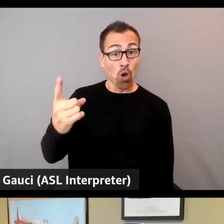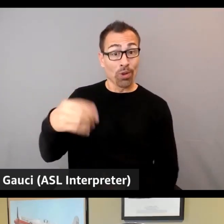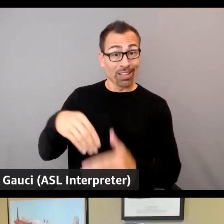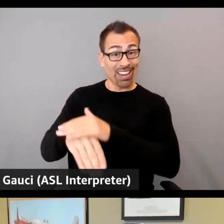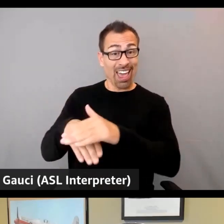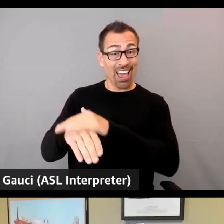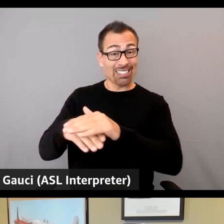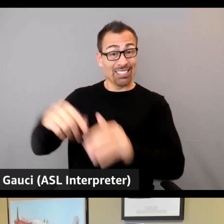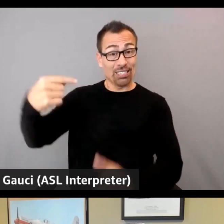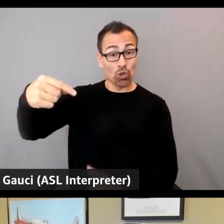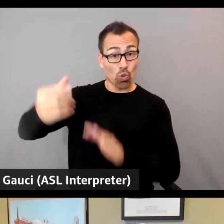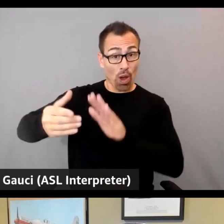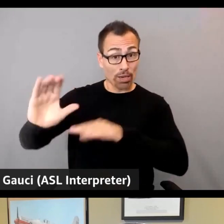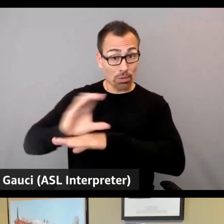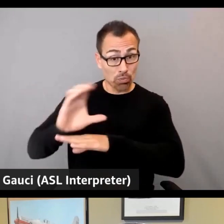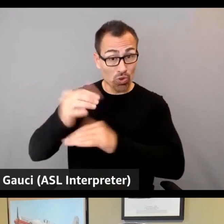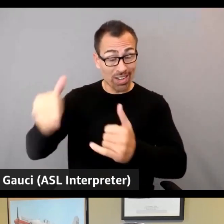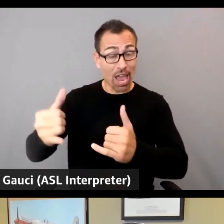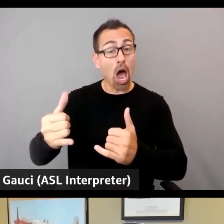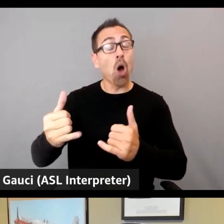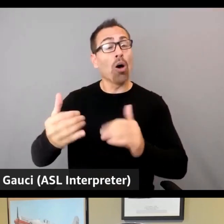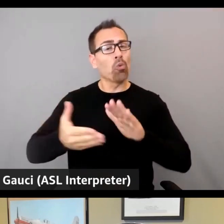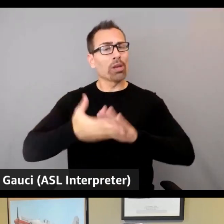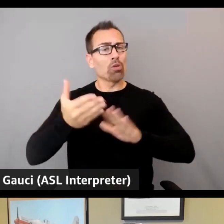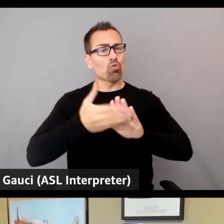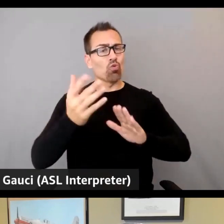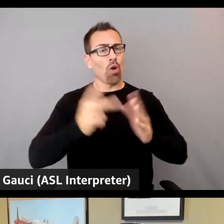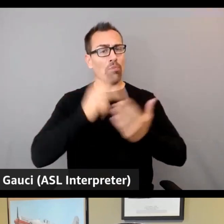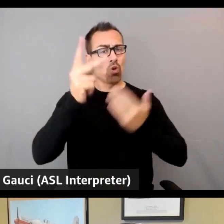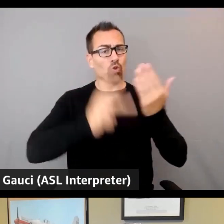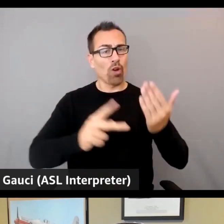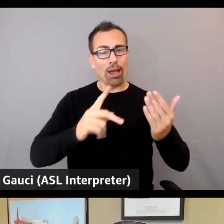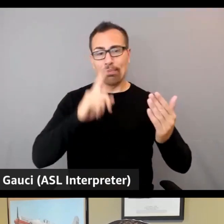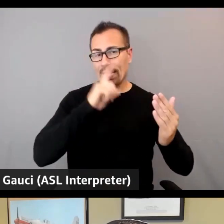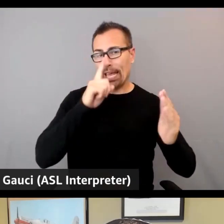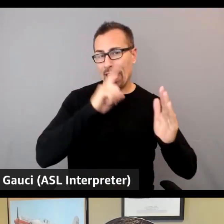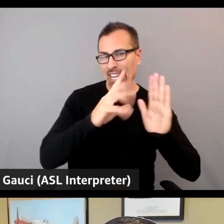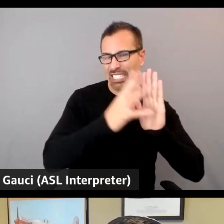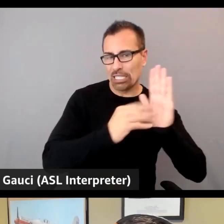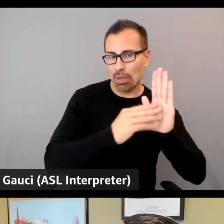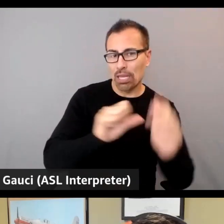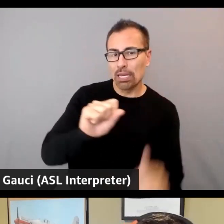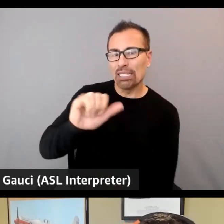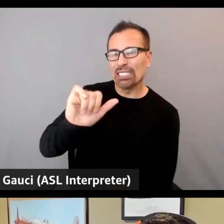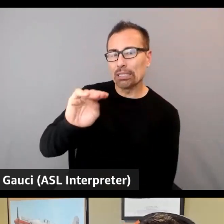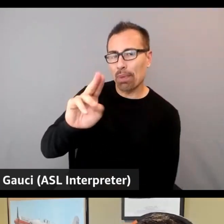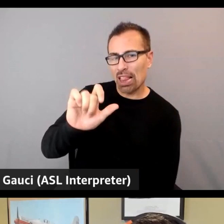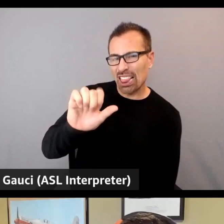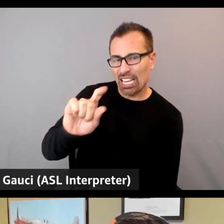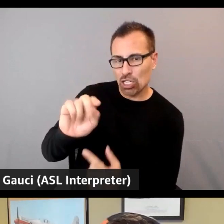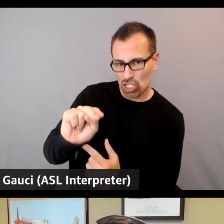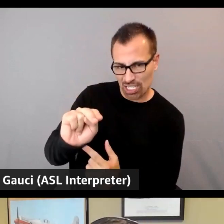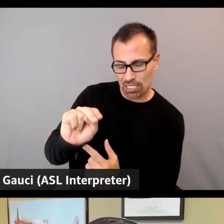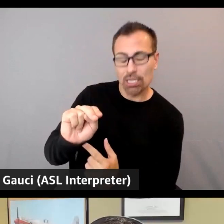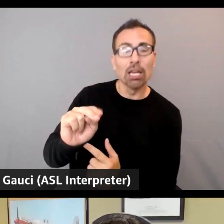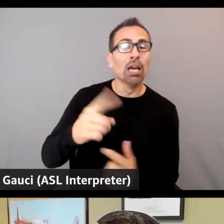programs in simulation on a small scale. We can now scale them up and run them on a real quantum computer, in that case